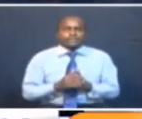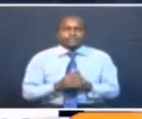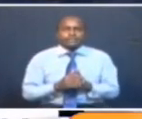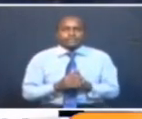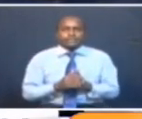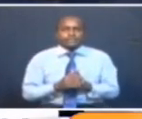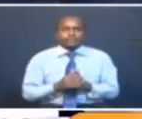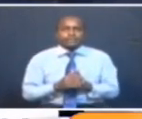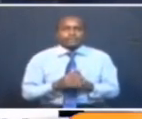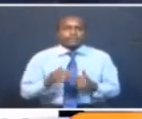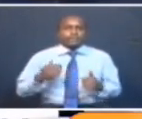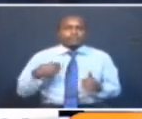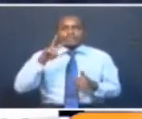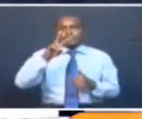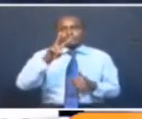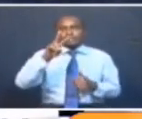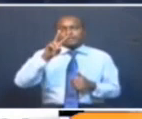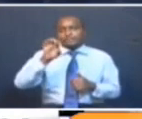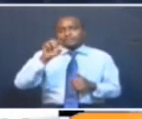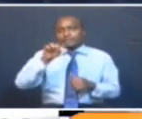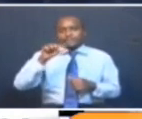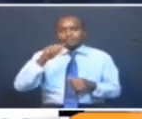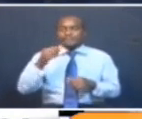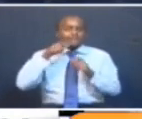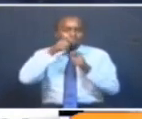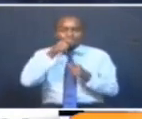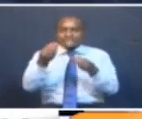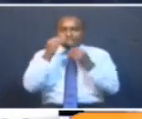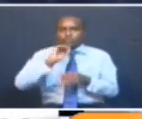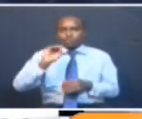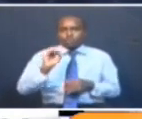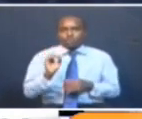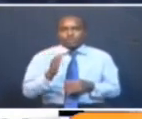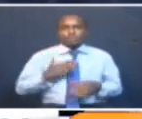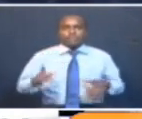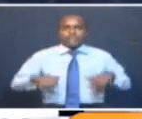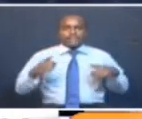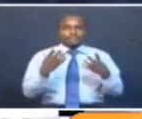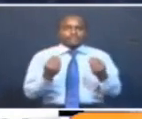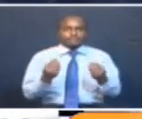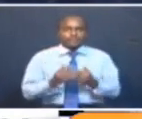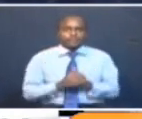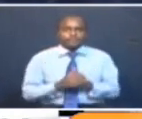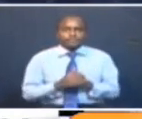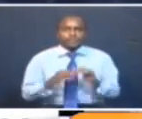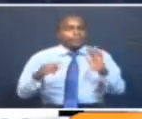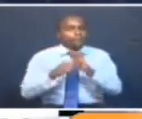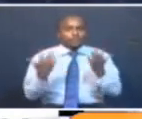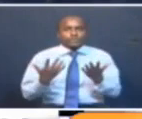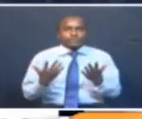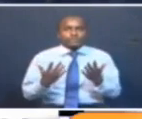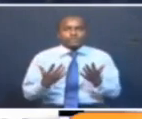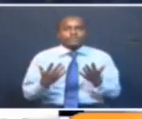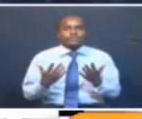I don't eat meat, no fish, no chicken, nothing. My life is simple. The point is that how do